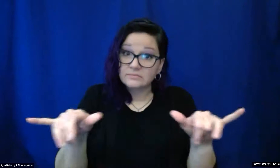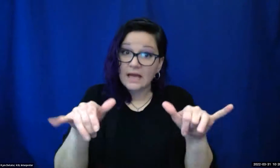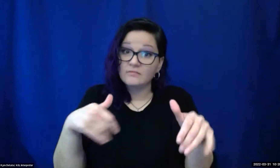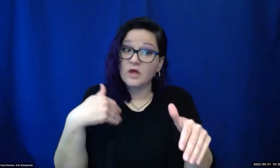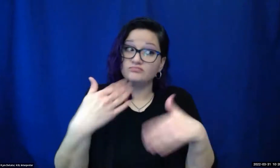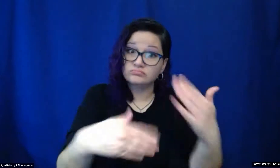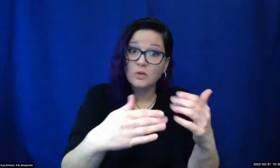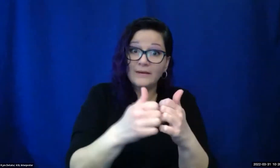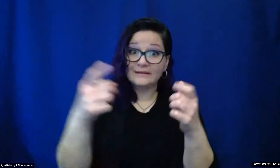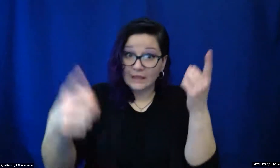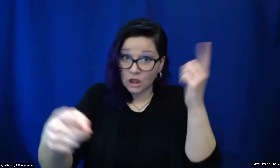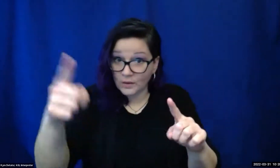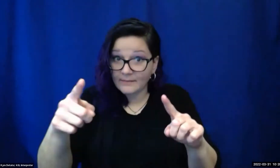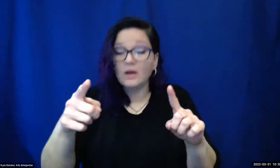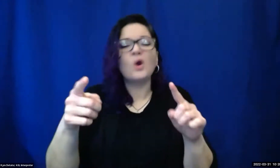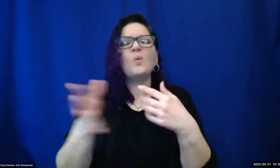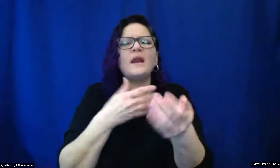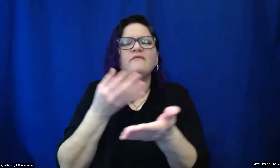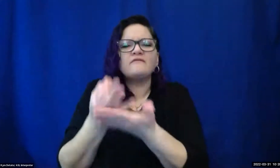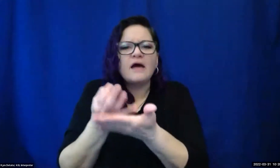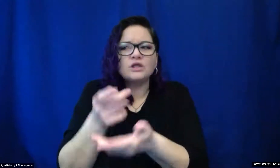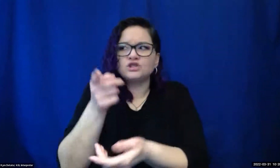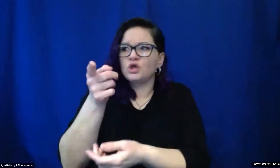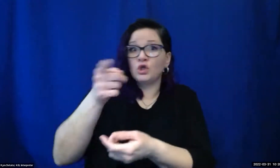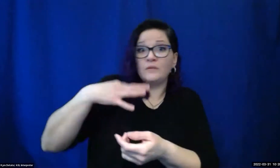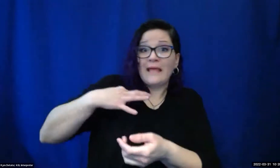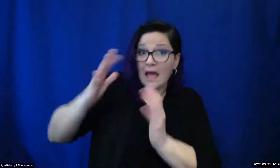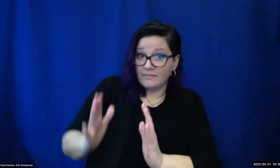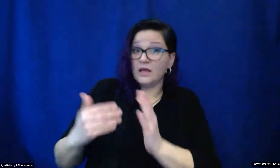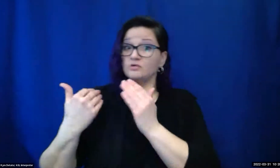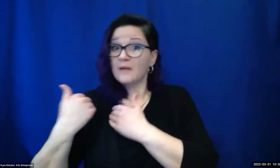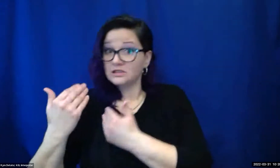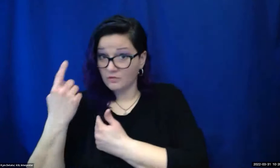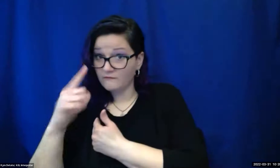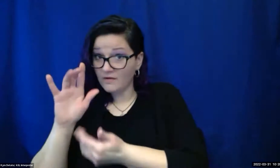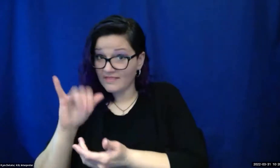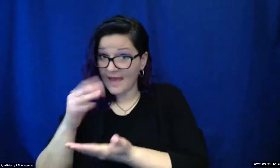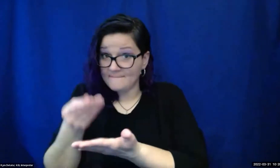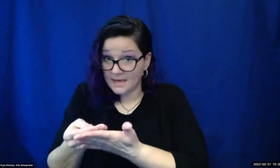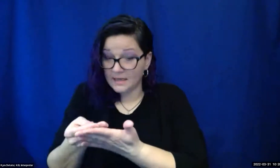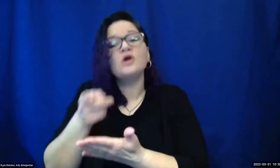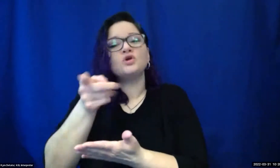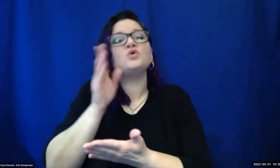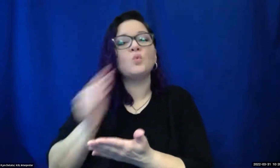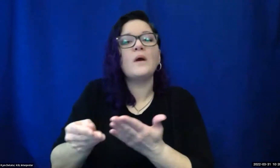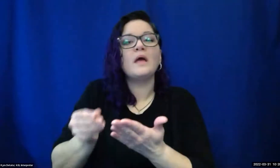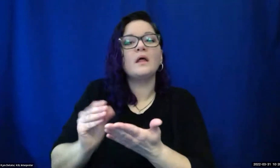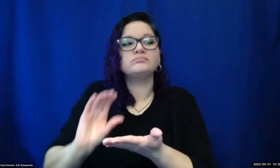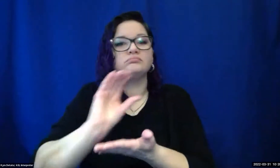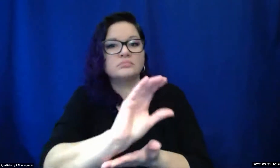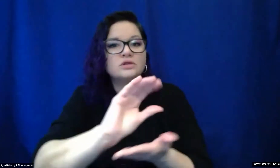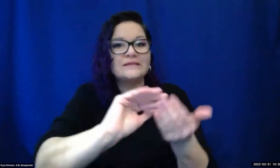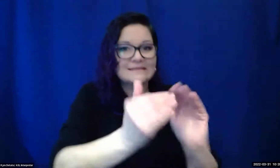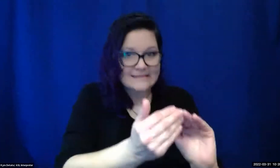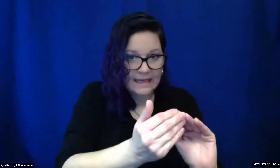agreement, whatever funds that you as the applicant are responsible for, you will provide to the city.